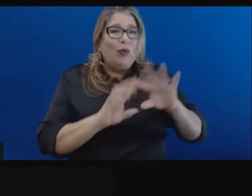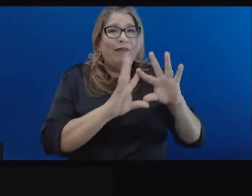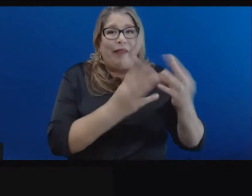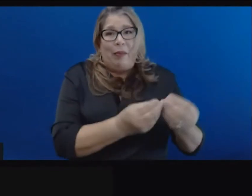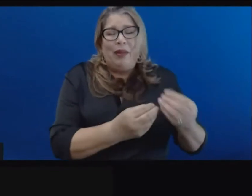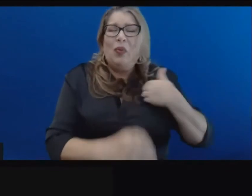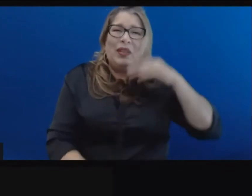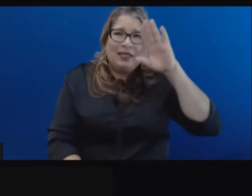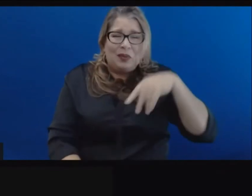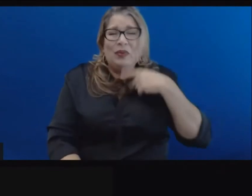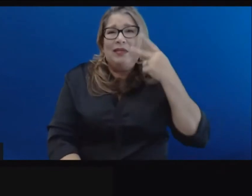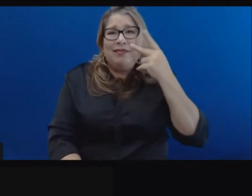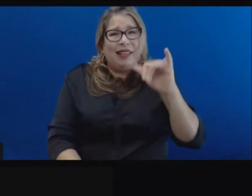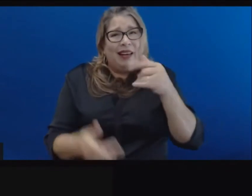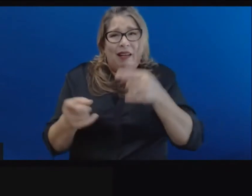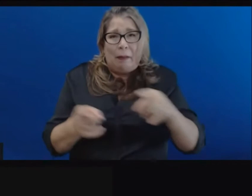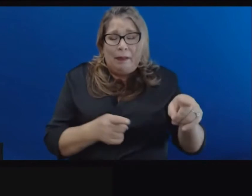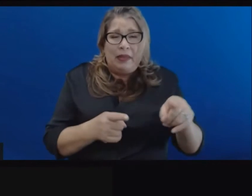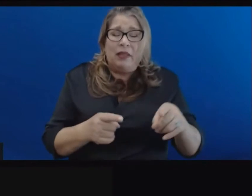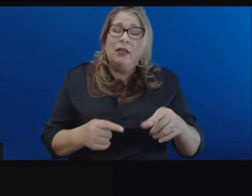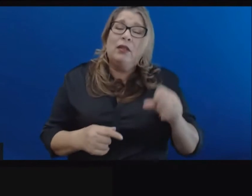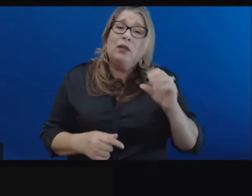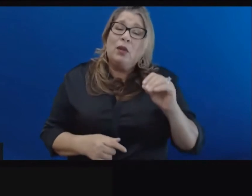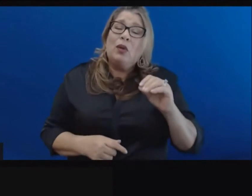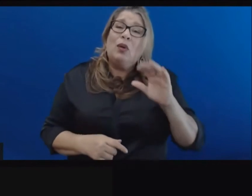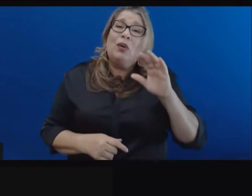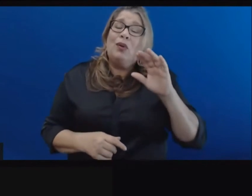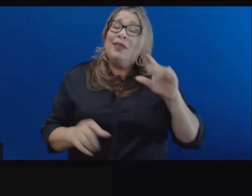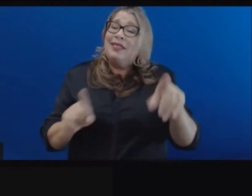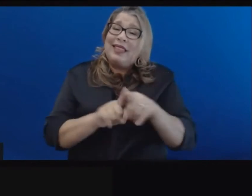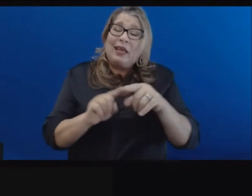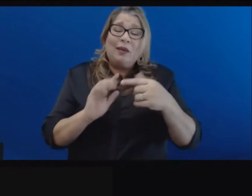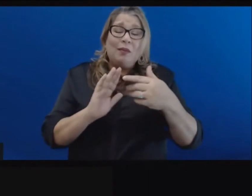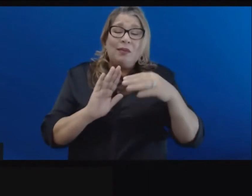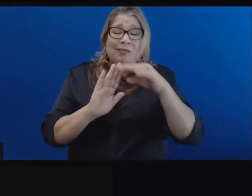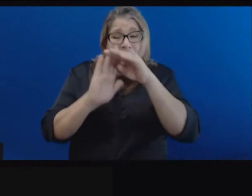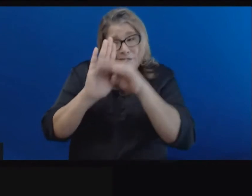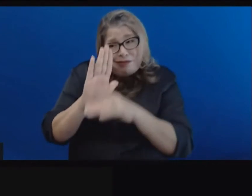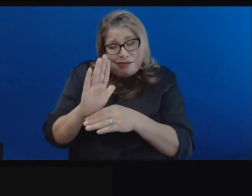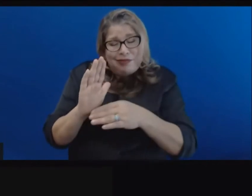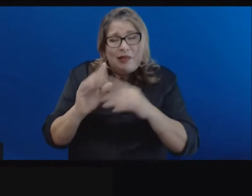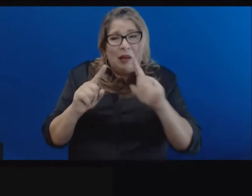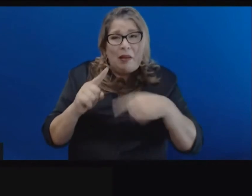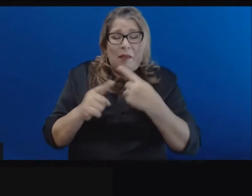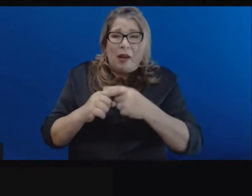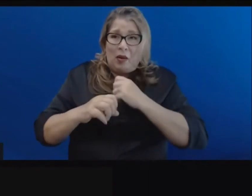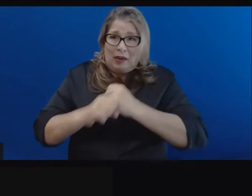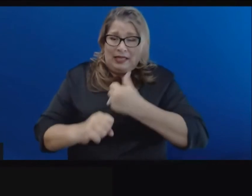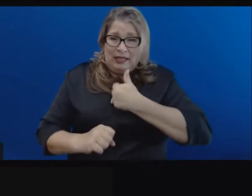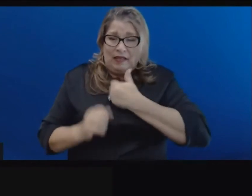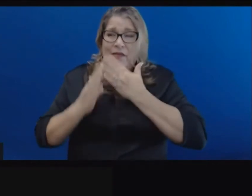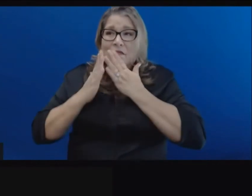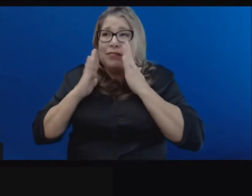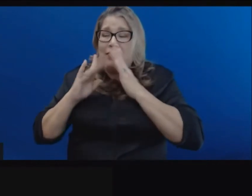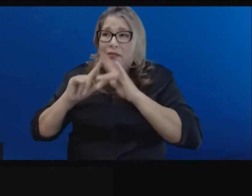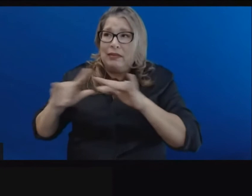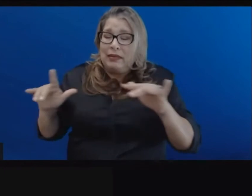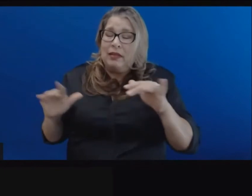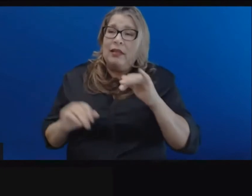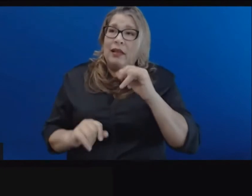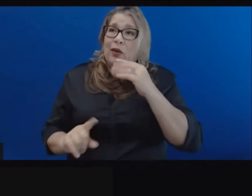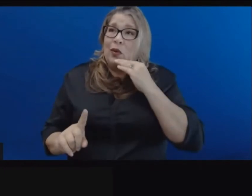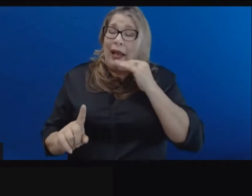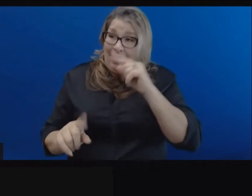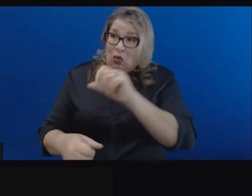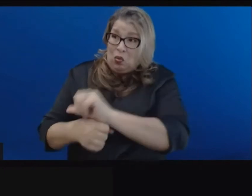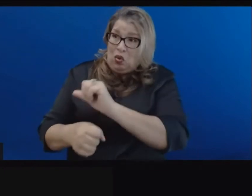you in your household. And with such high levels of transmission in Los Angeles County, I think it's prudent